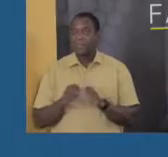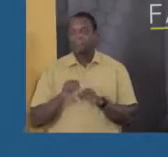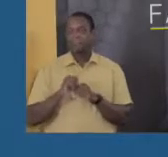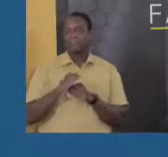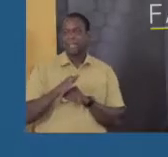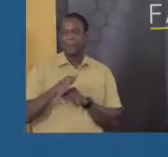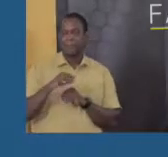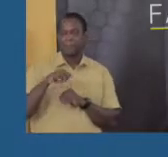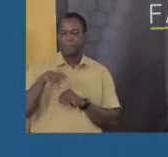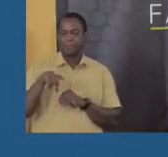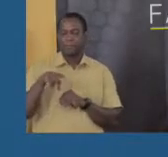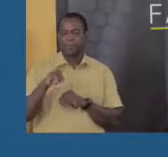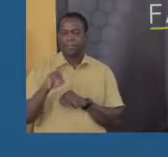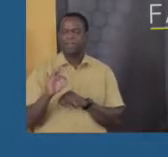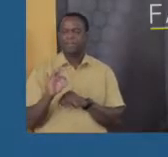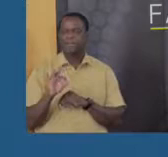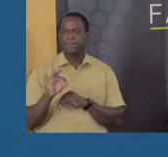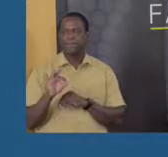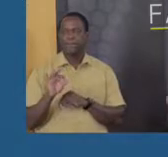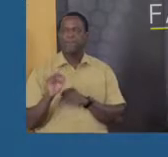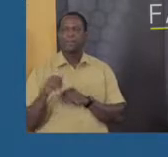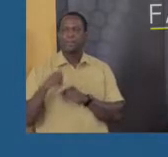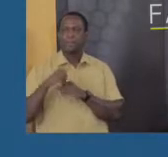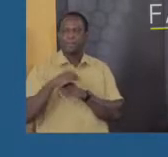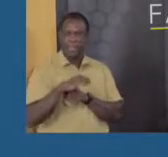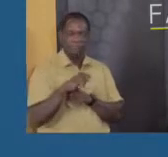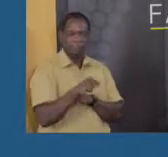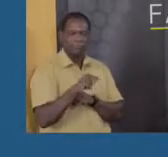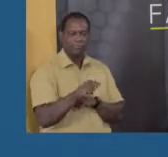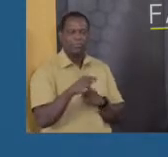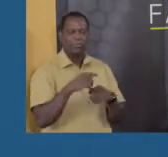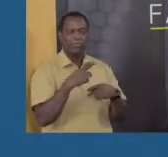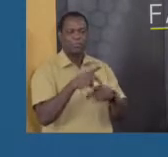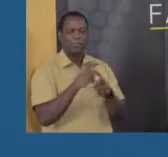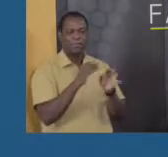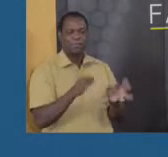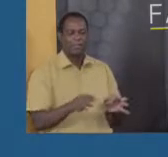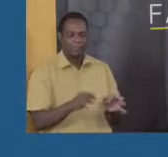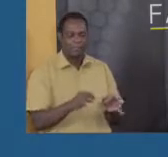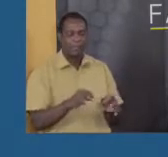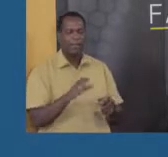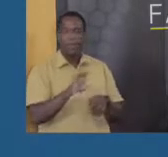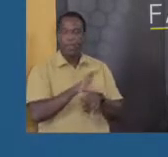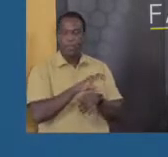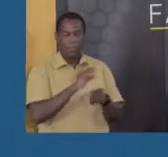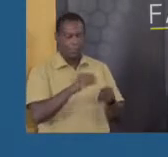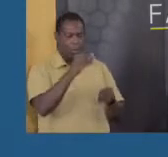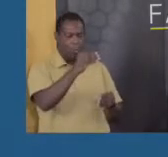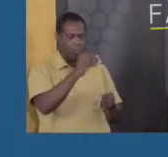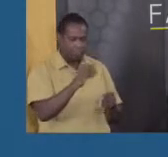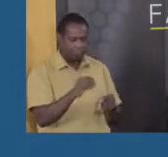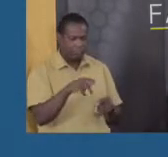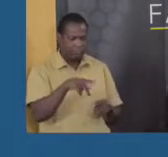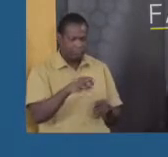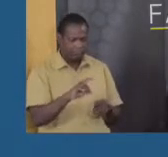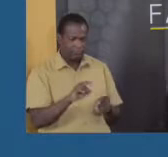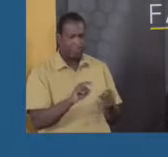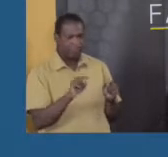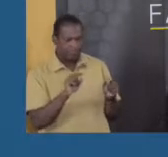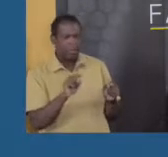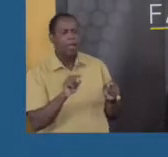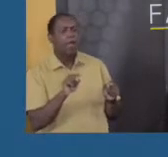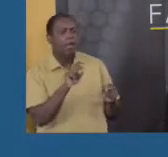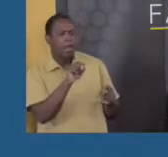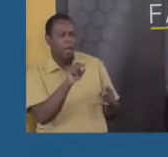And once it is done, it's just exported as a PDF file to the facility, and there is